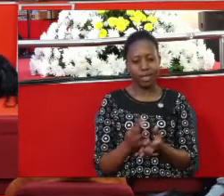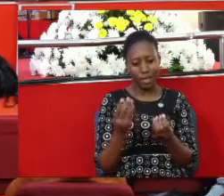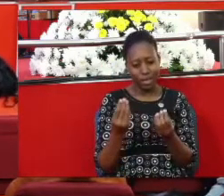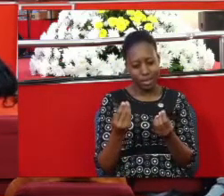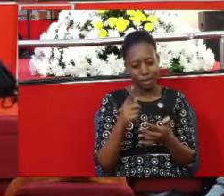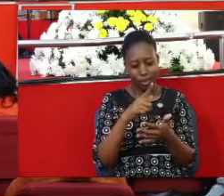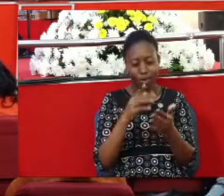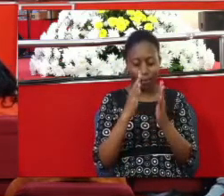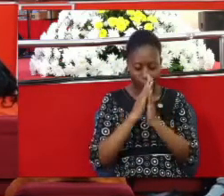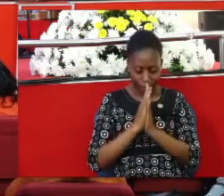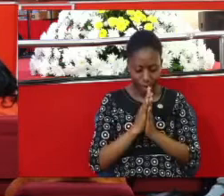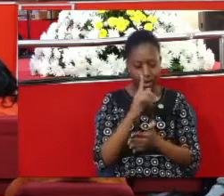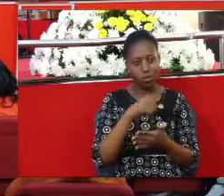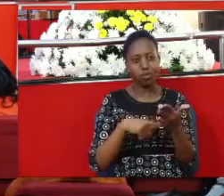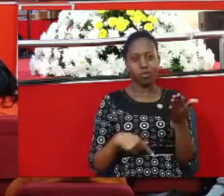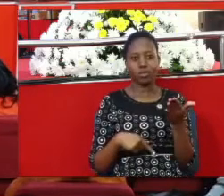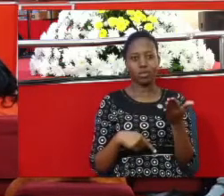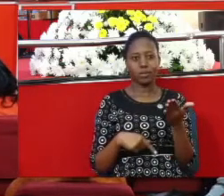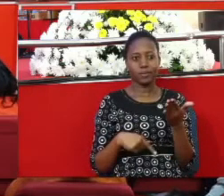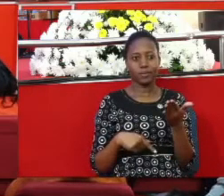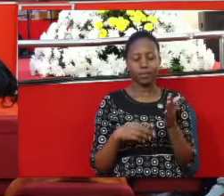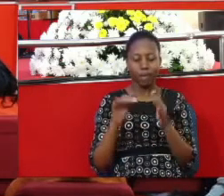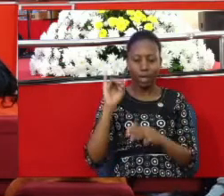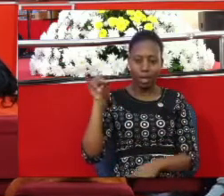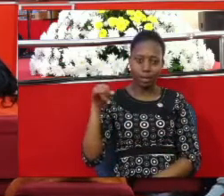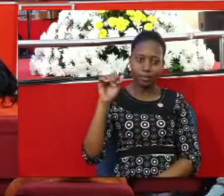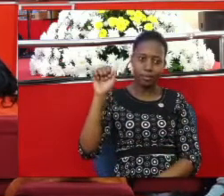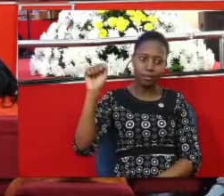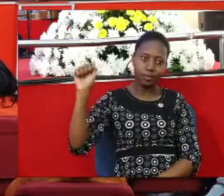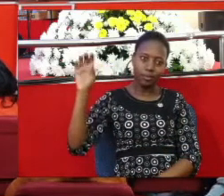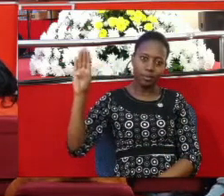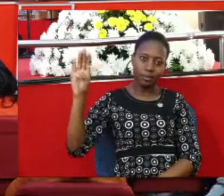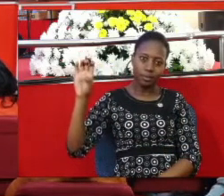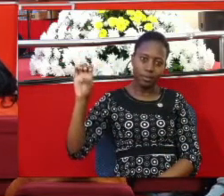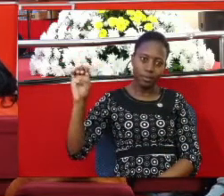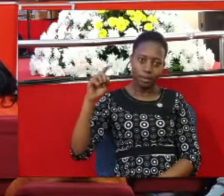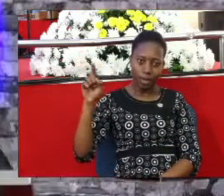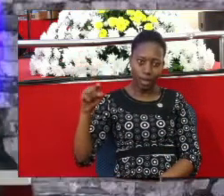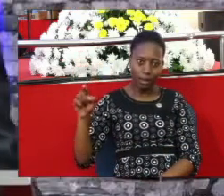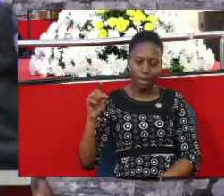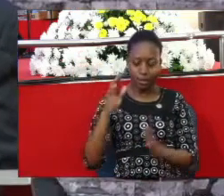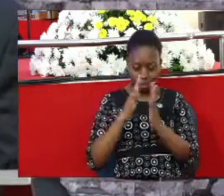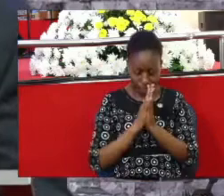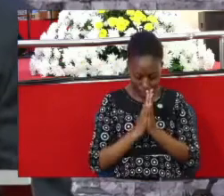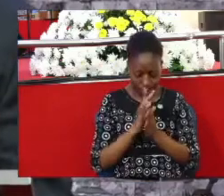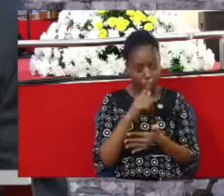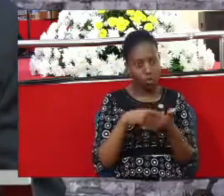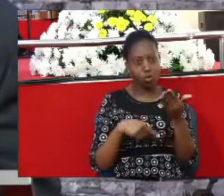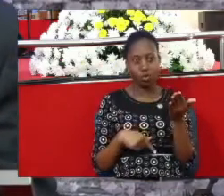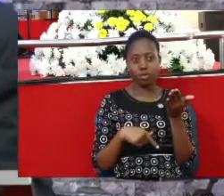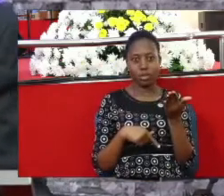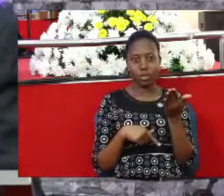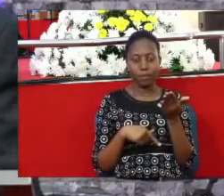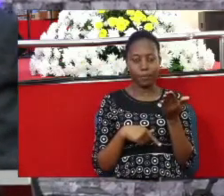bless me. And he was not embarrassed. Oh, nikibarikiwa watu watasema nini. No. This is me